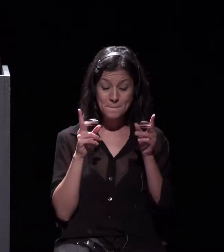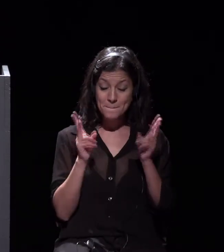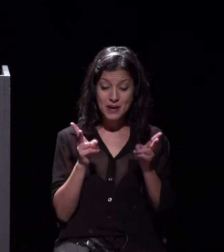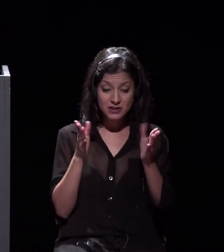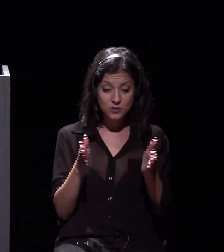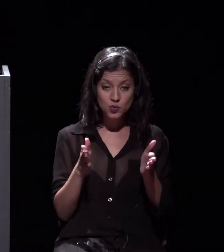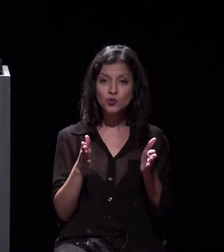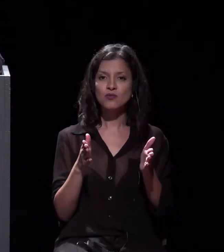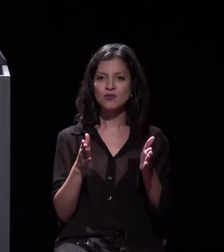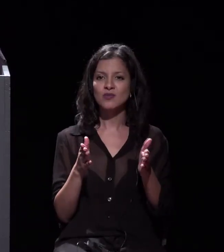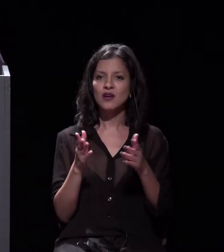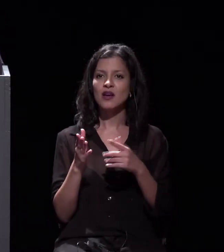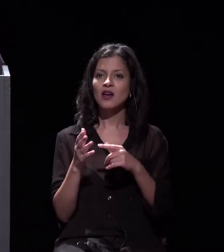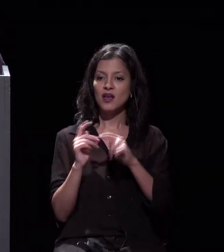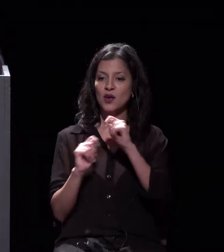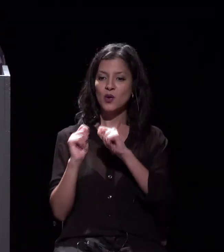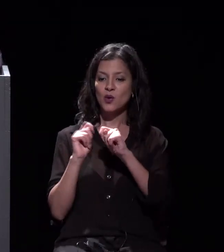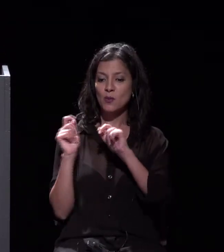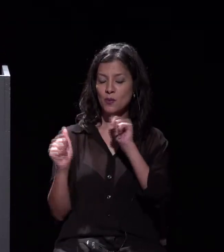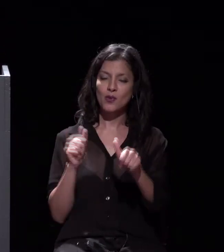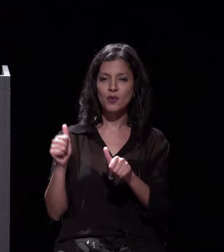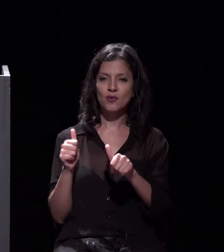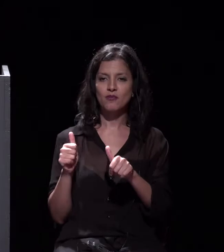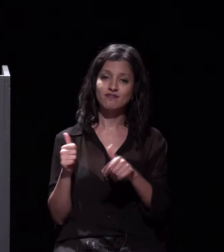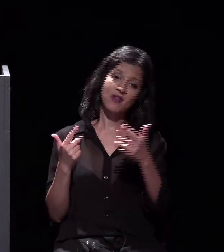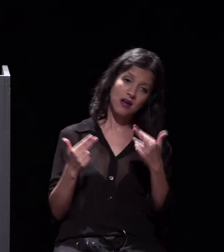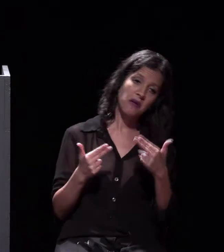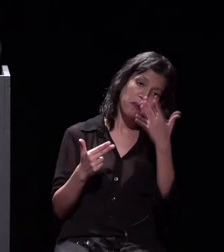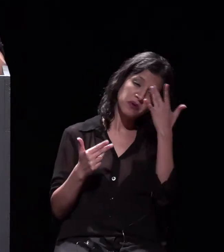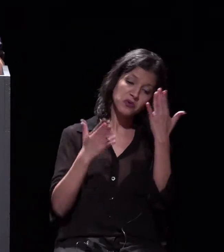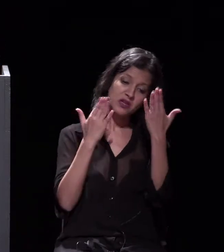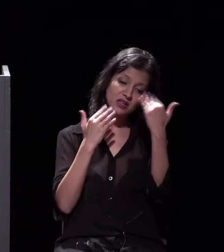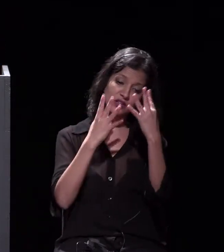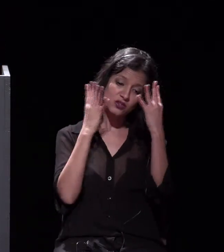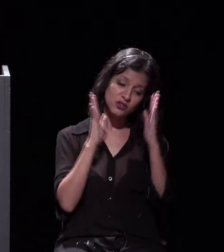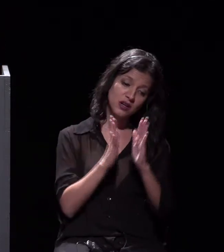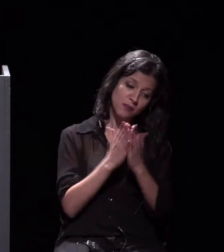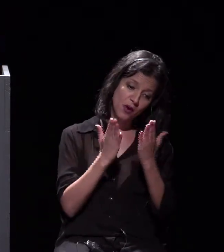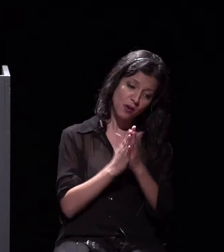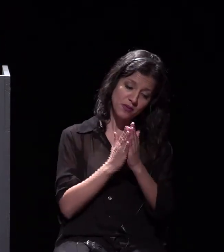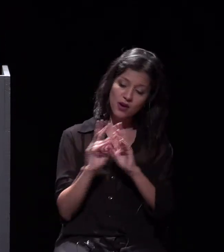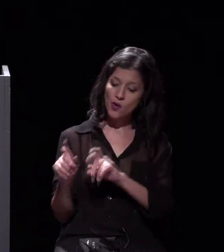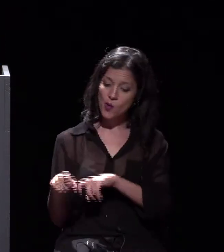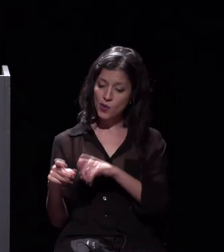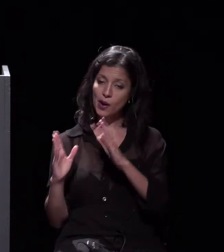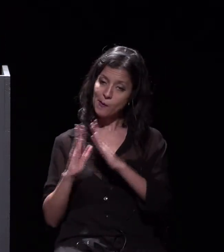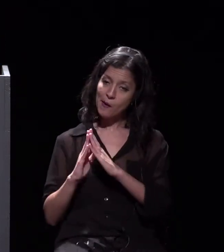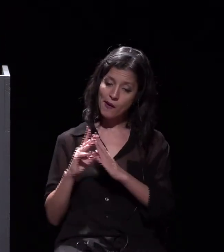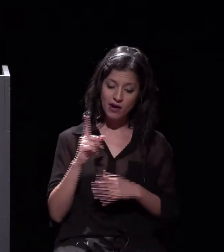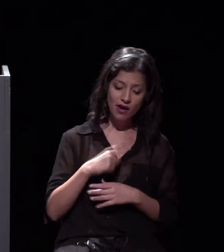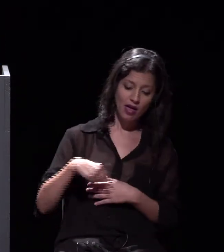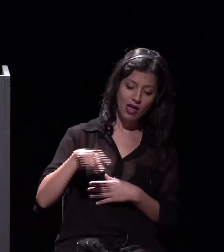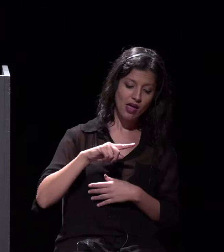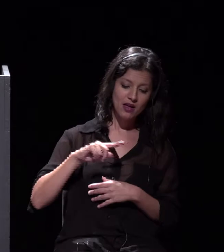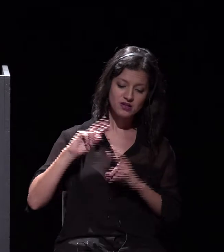especially the rural and indigenous poor, were going to be exploited. They suddenly found themselves complicit in